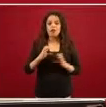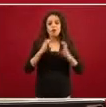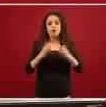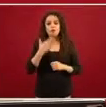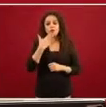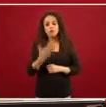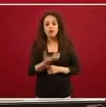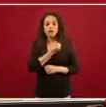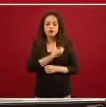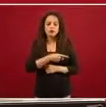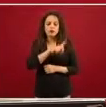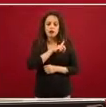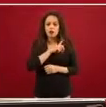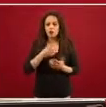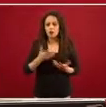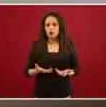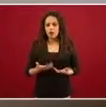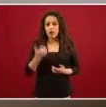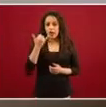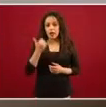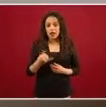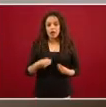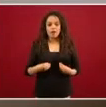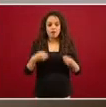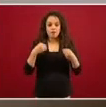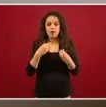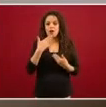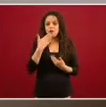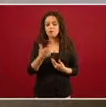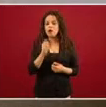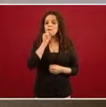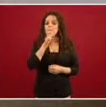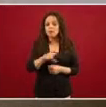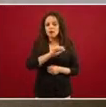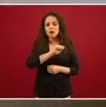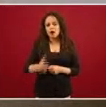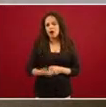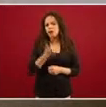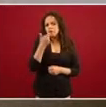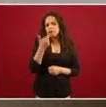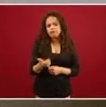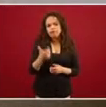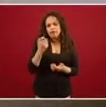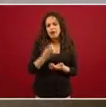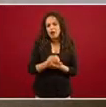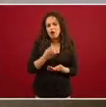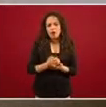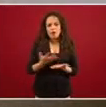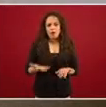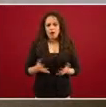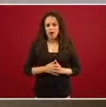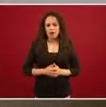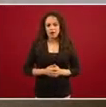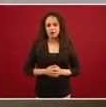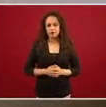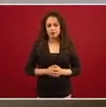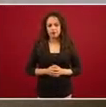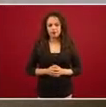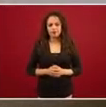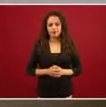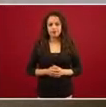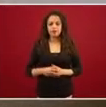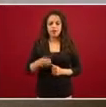consequences in our health and also in our daily lives, including the economic dimension of our